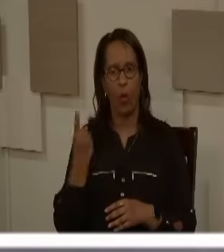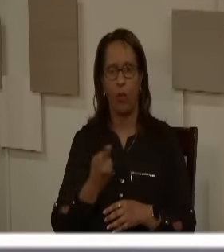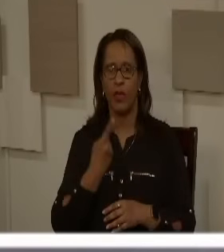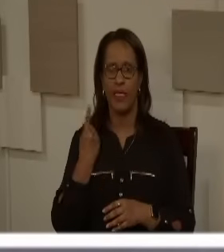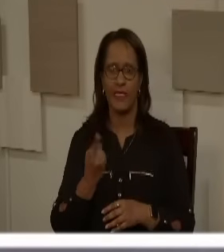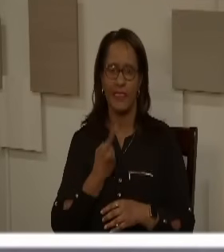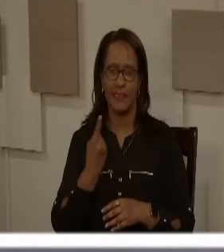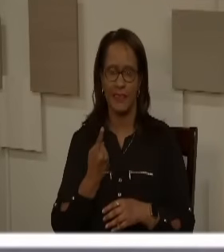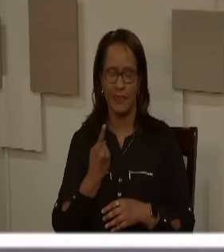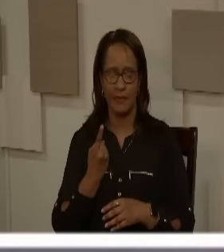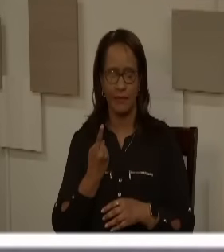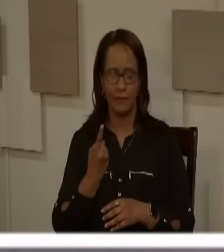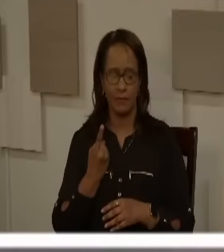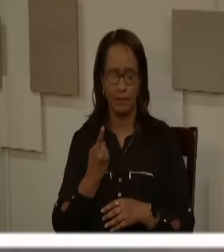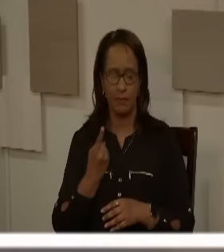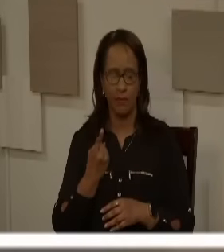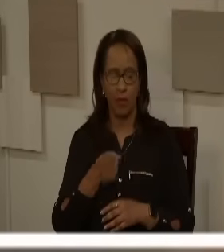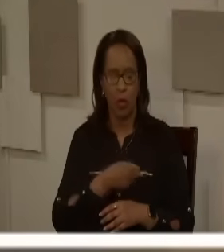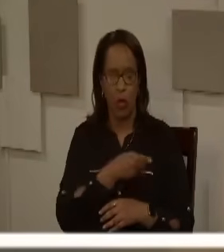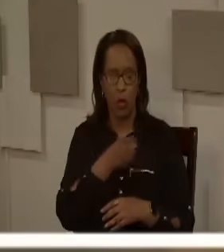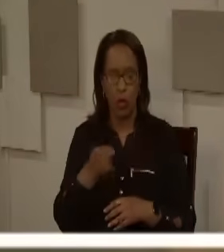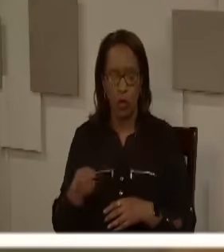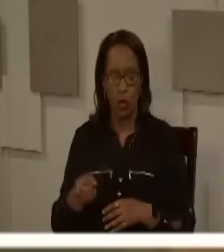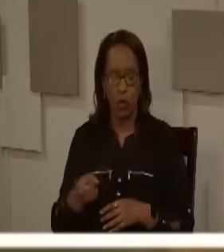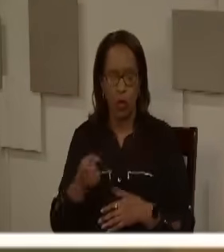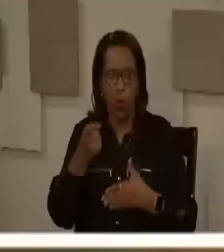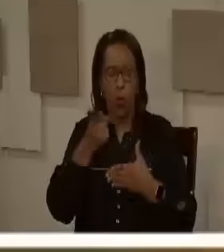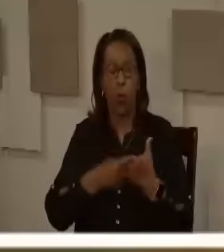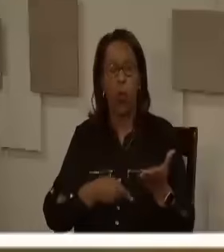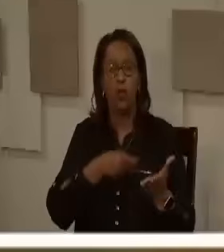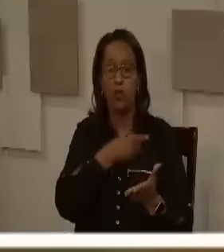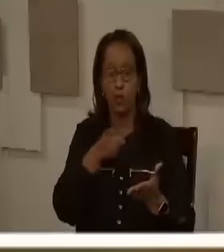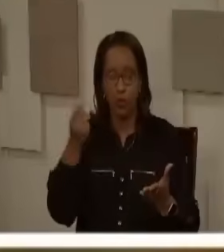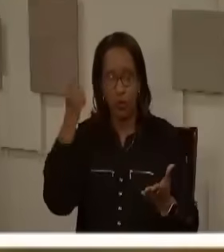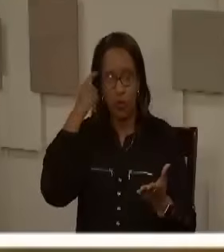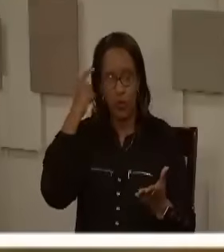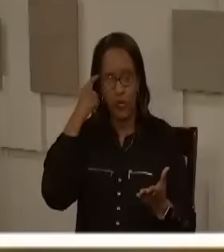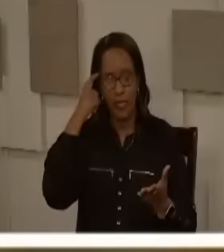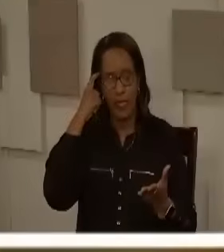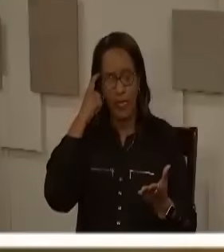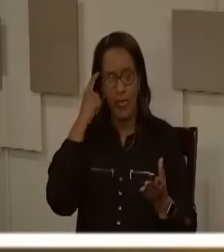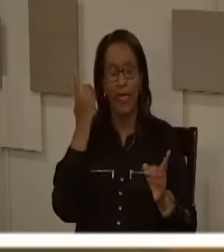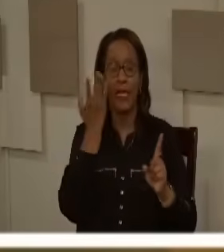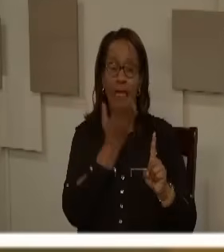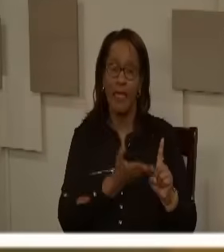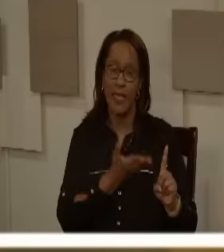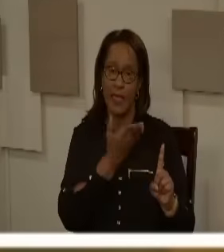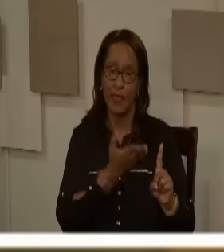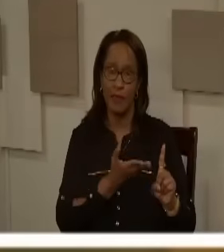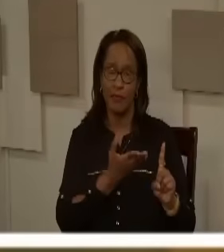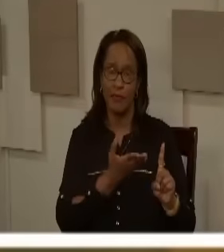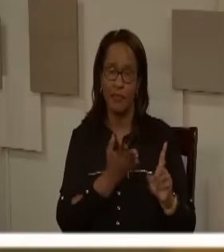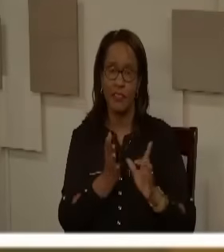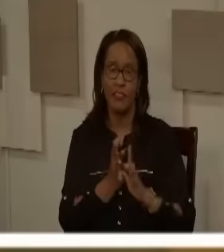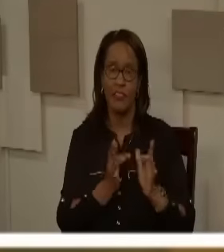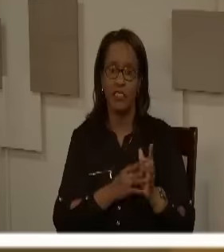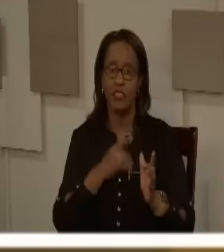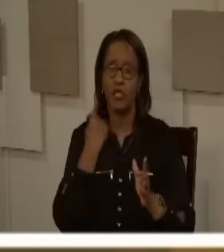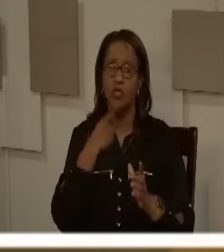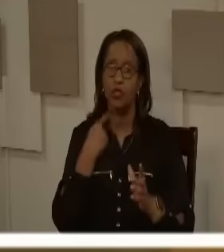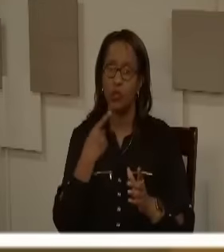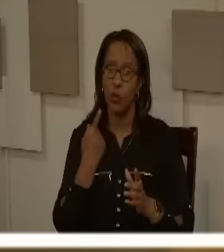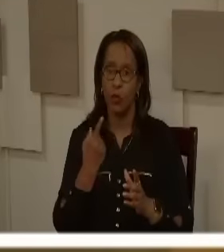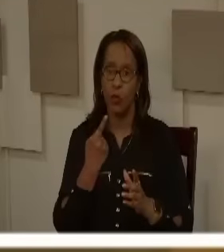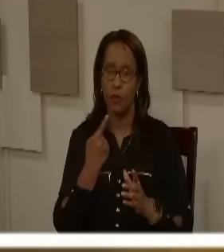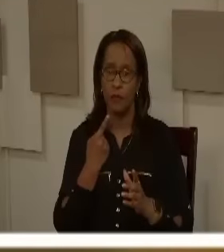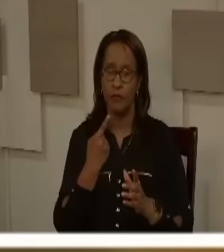Who do we say he is? You see, brothers and sisters, when discipleship goes to its